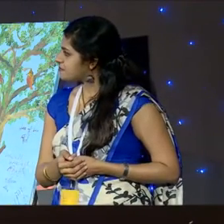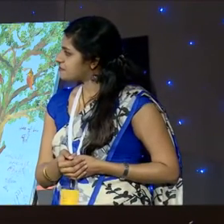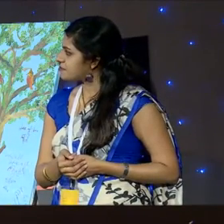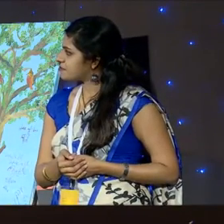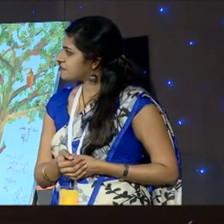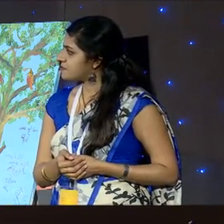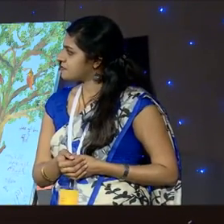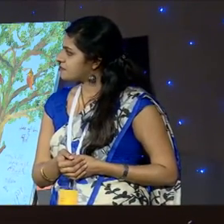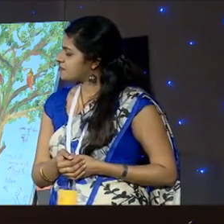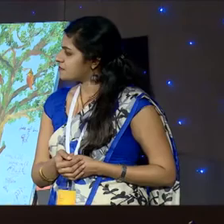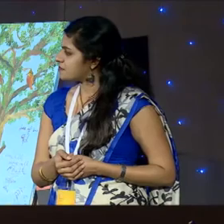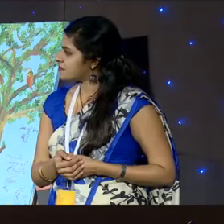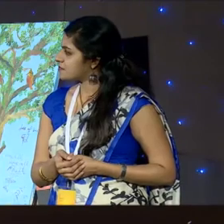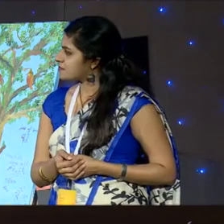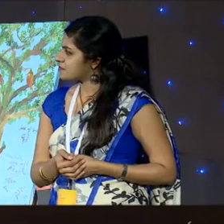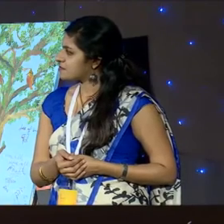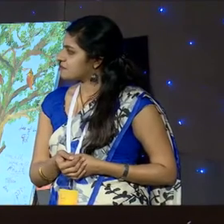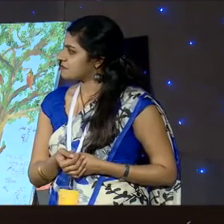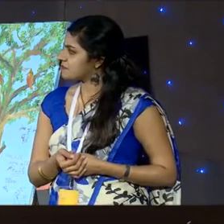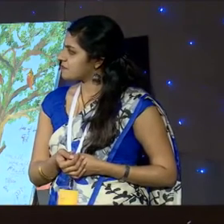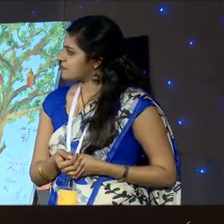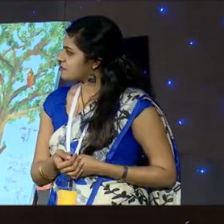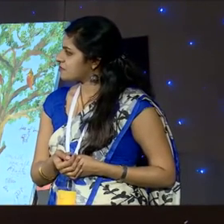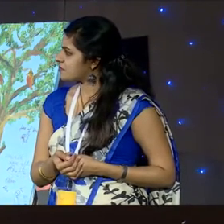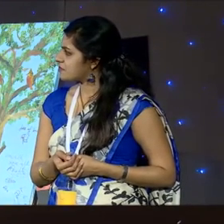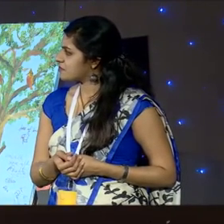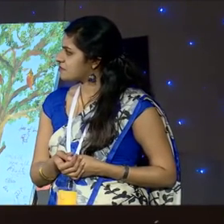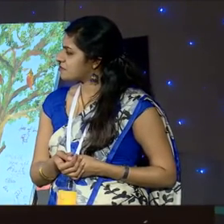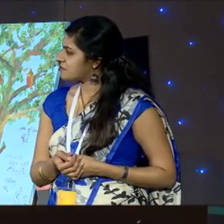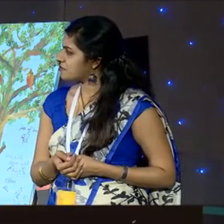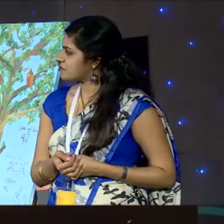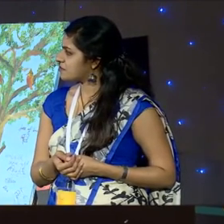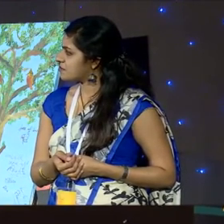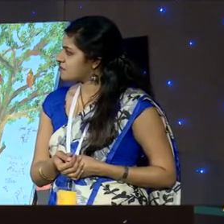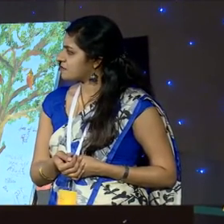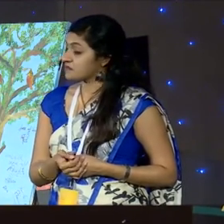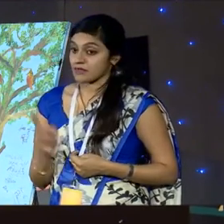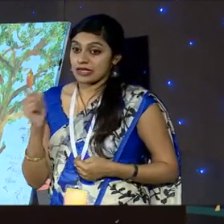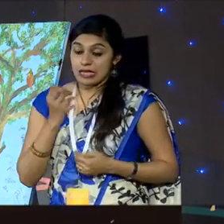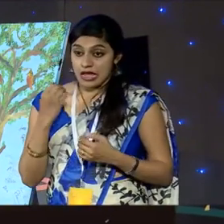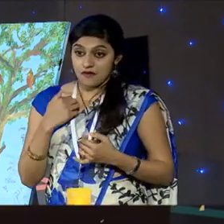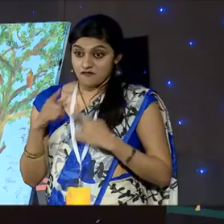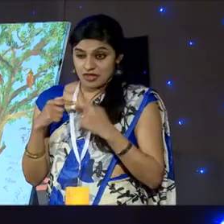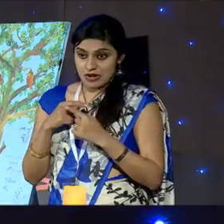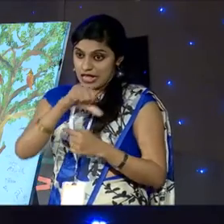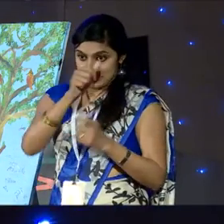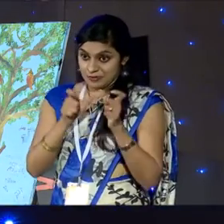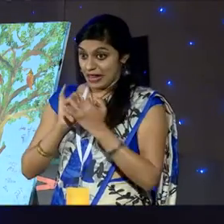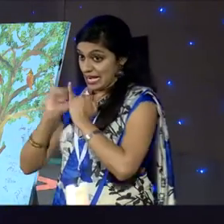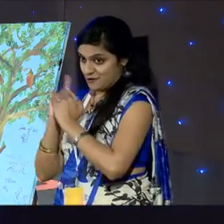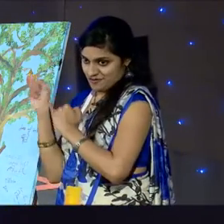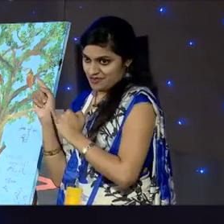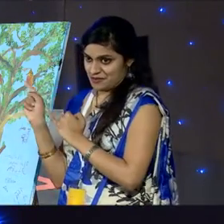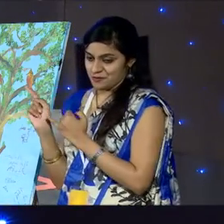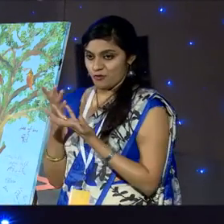A lot of articles about me, a lot of interviews, everyone says, he rejected the handicap quota, he did that, he did this. Okay, my